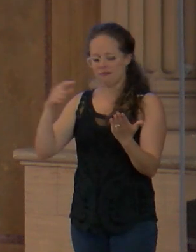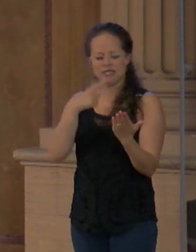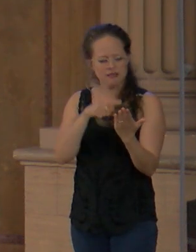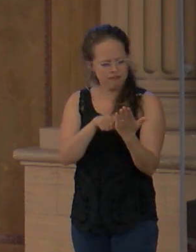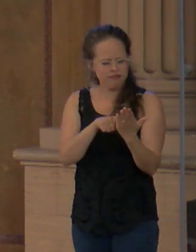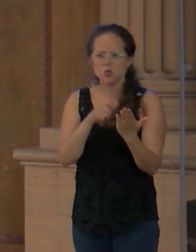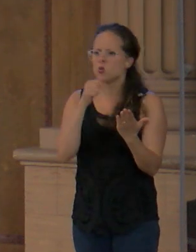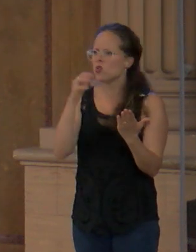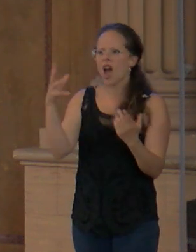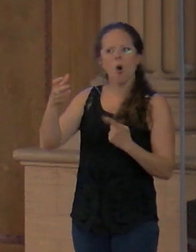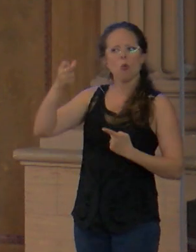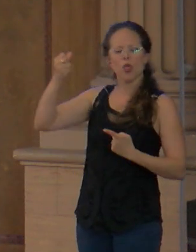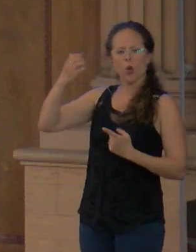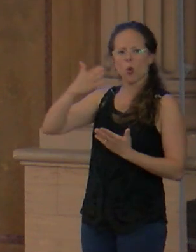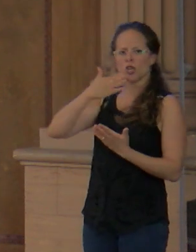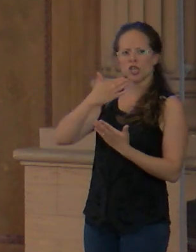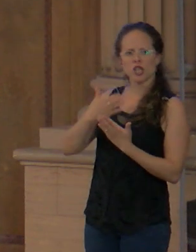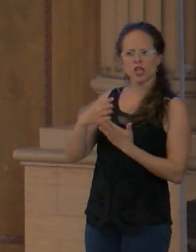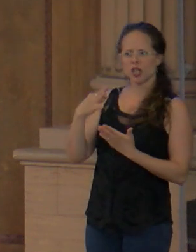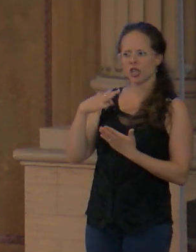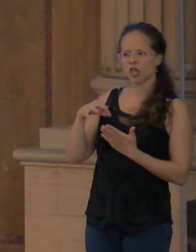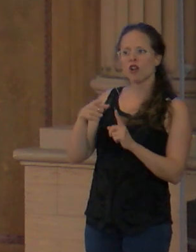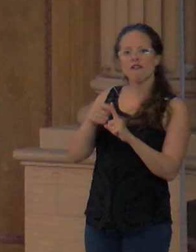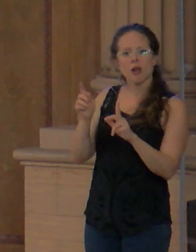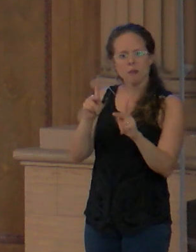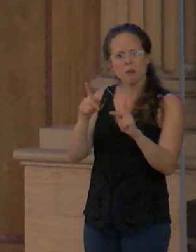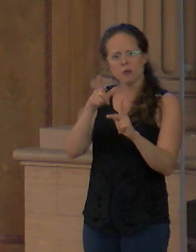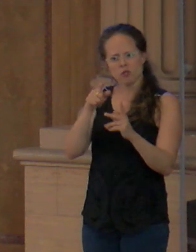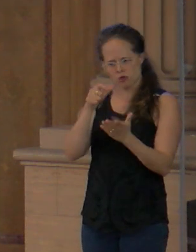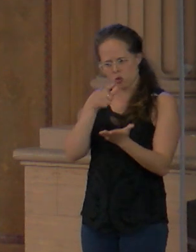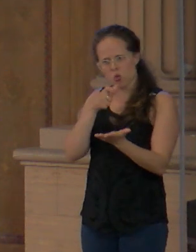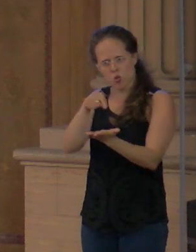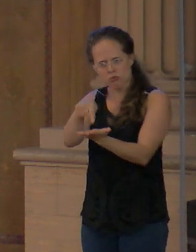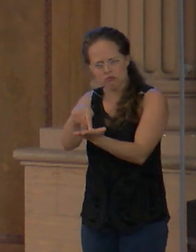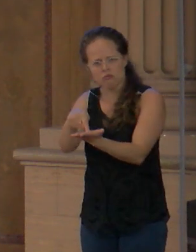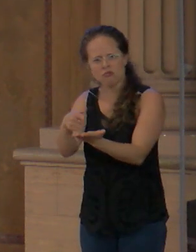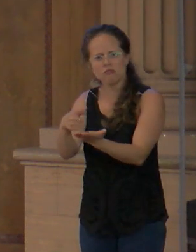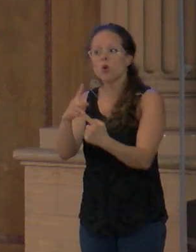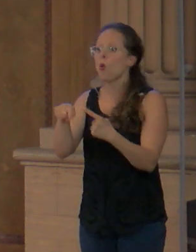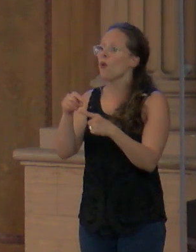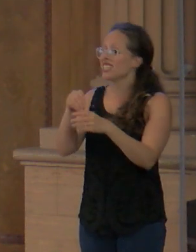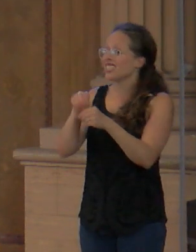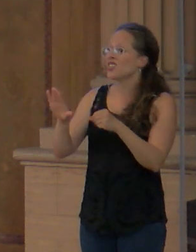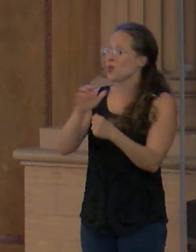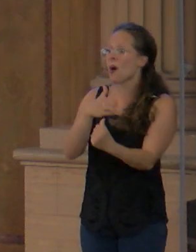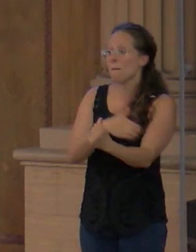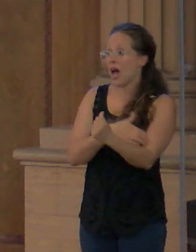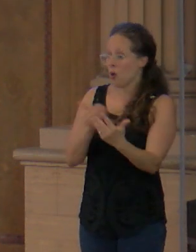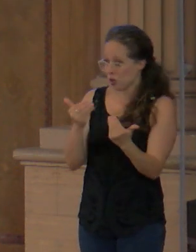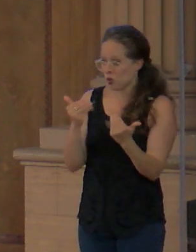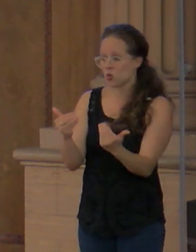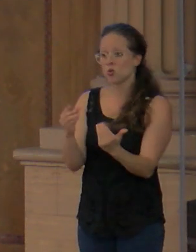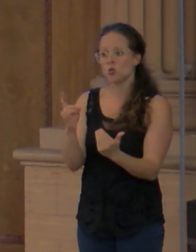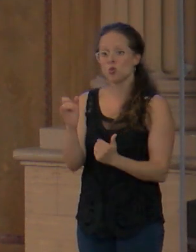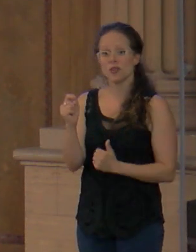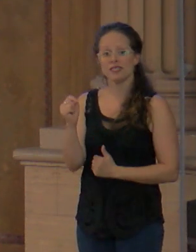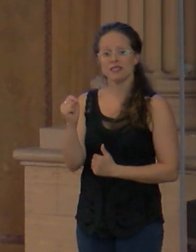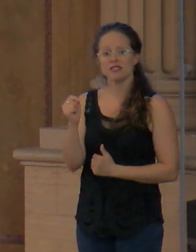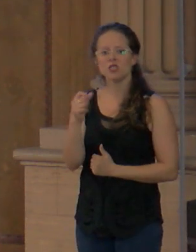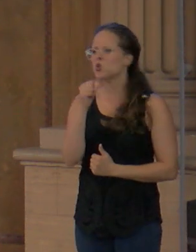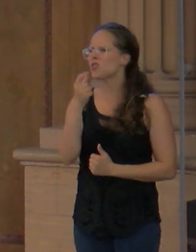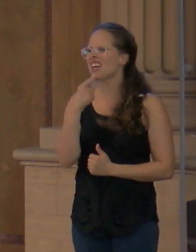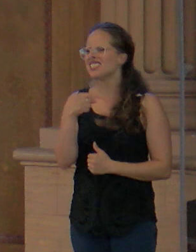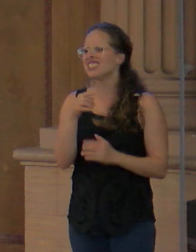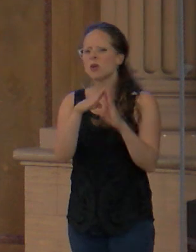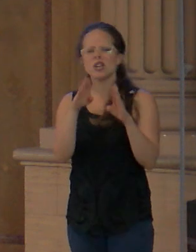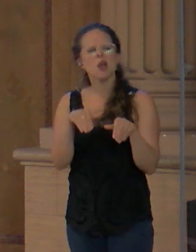not withhold good from those to whom it is due when it's in your power to do it. Do not say to your neighbor, 'Go